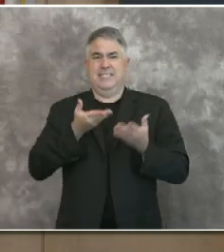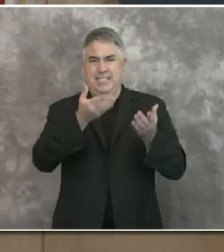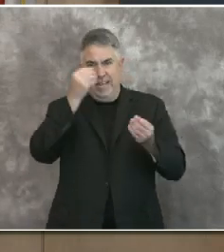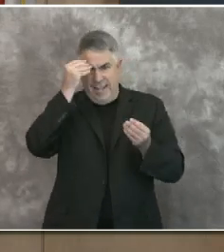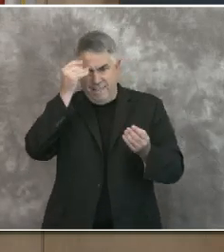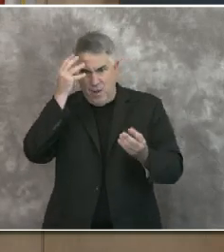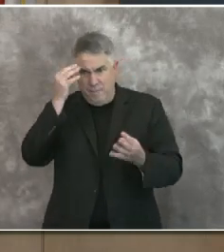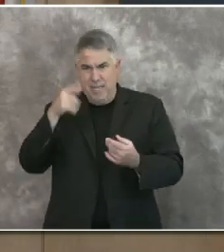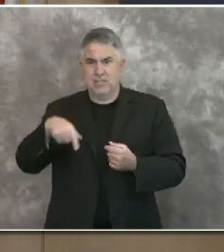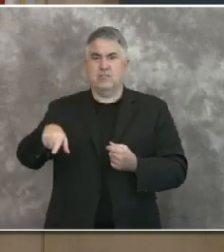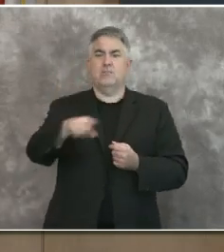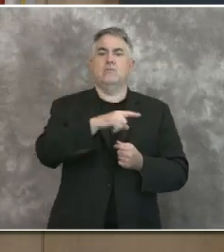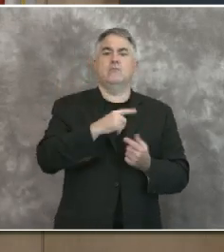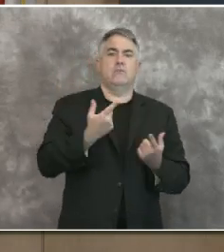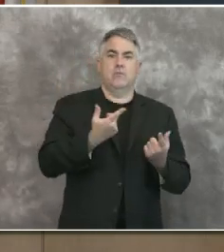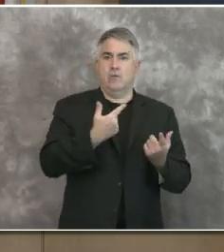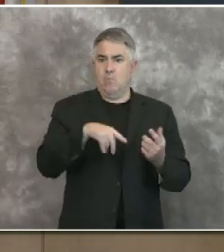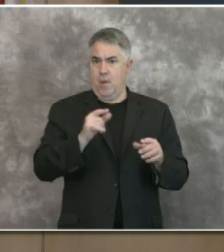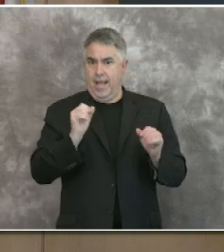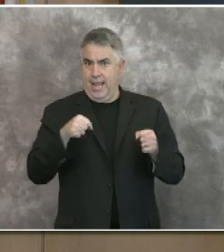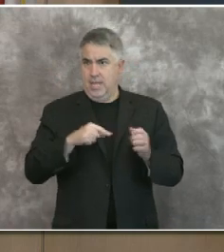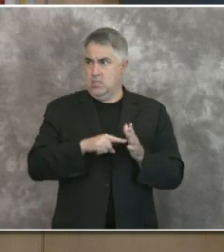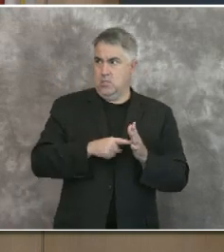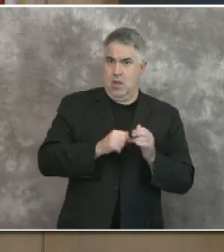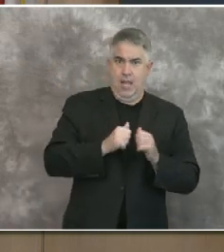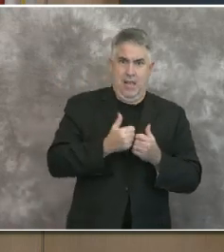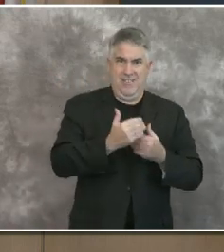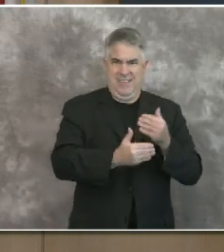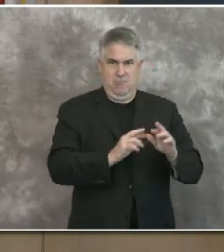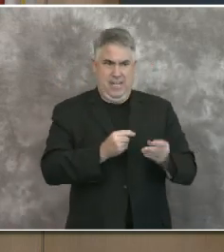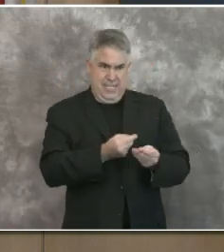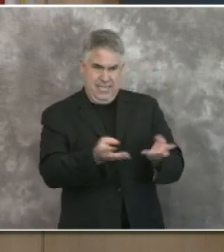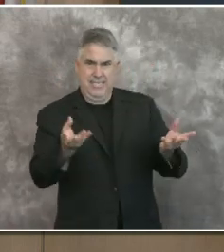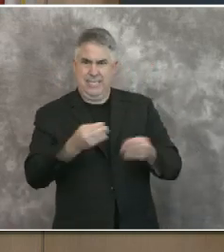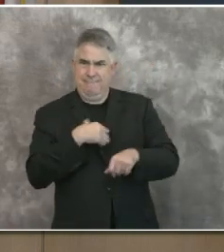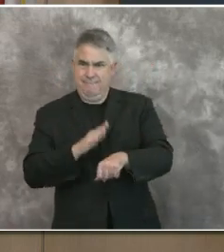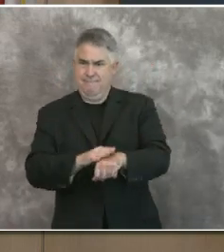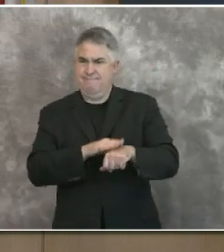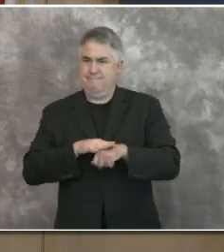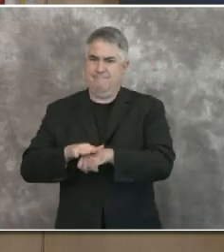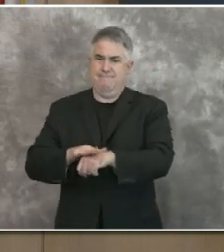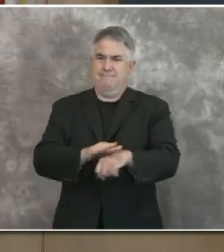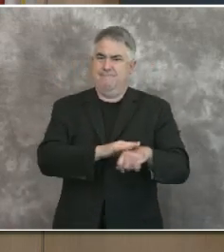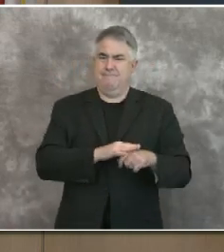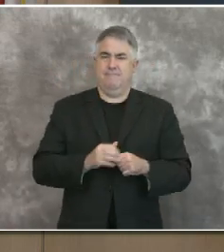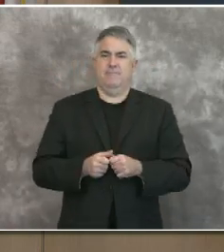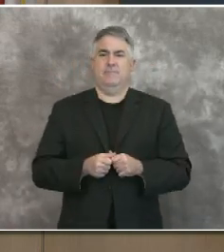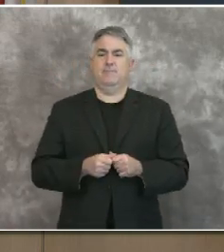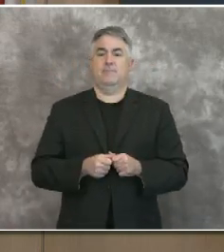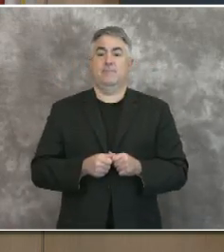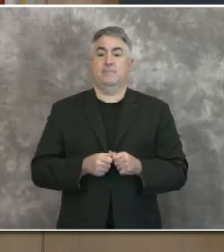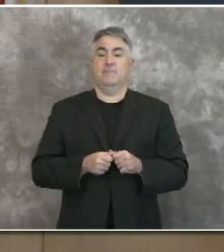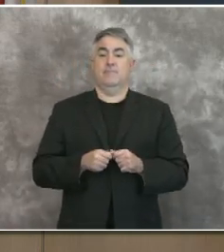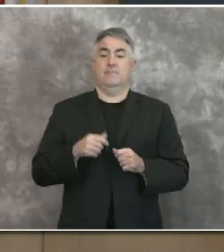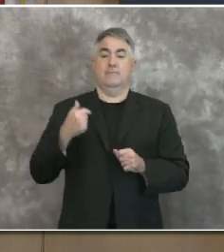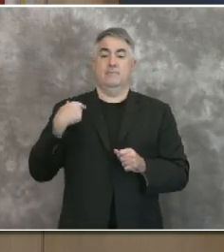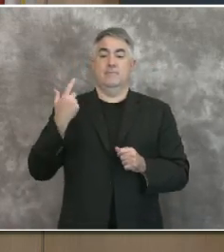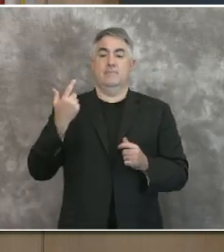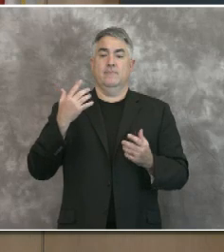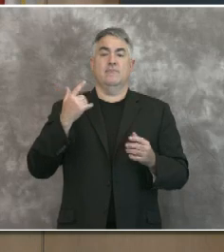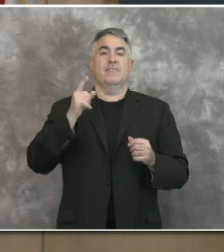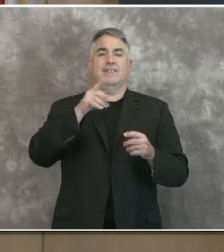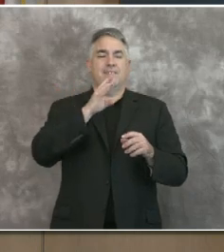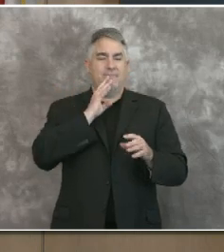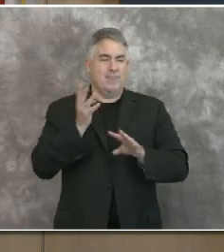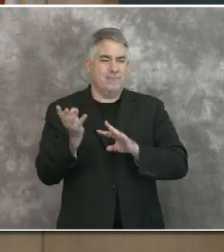them know what they could start doing to prepare their facility, such as like flushing water lines, sanitizing dish